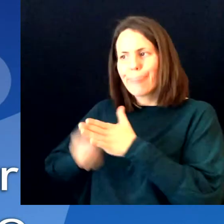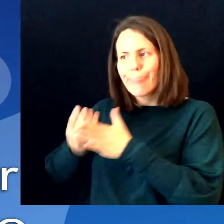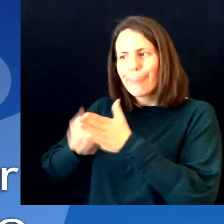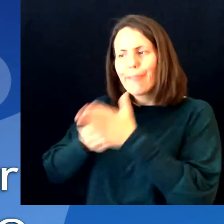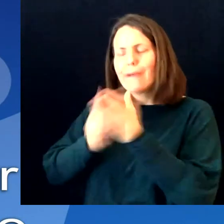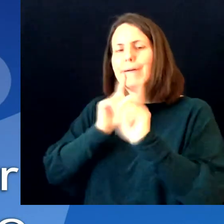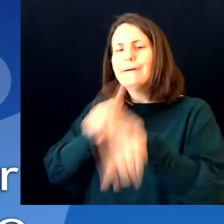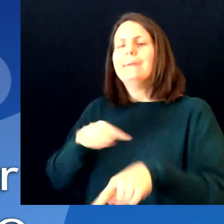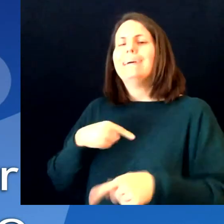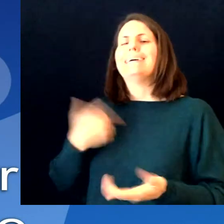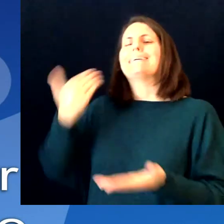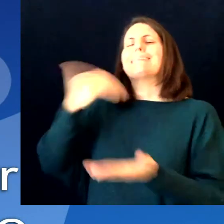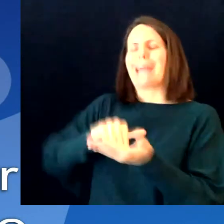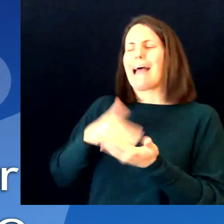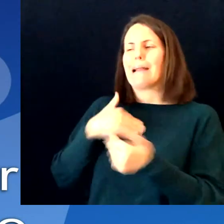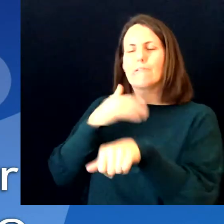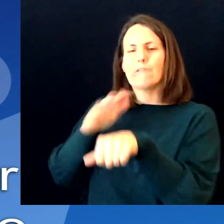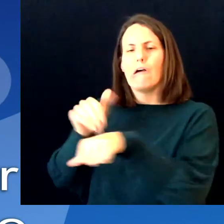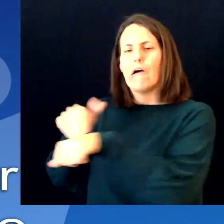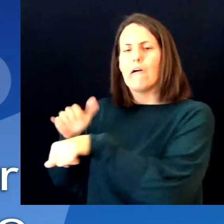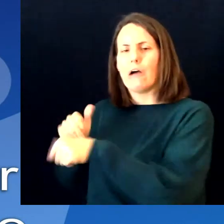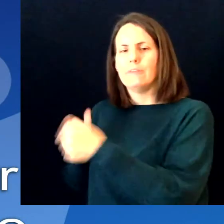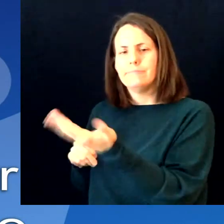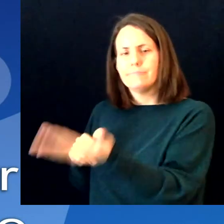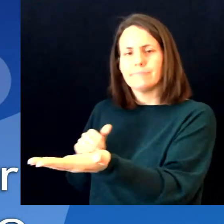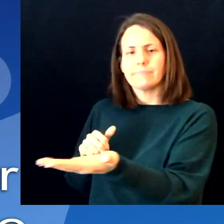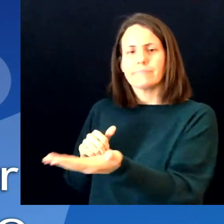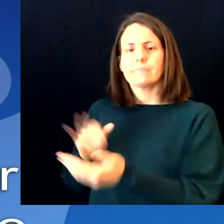from Fox 11 in Green Bay. Kaya?